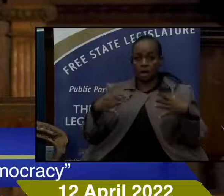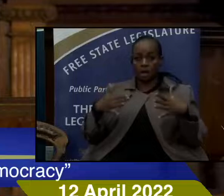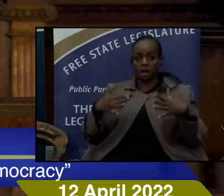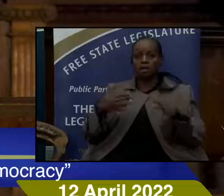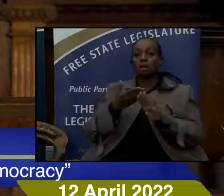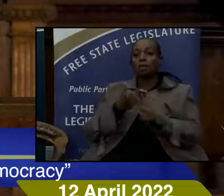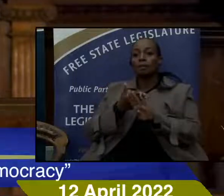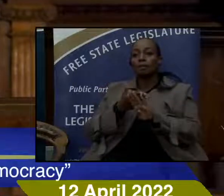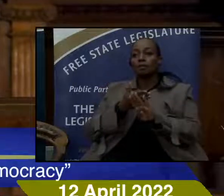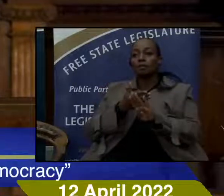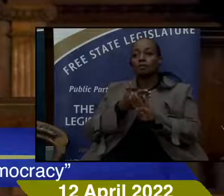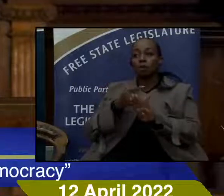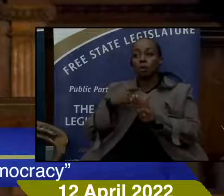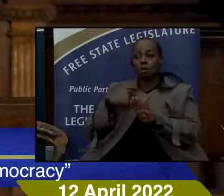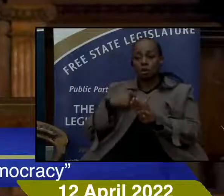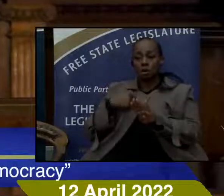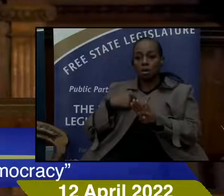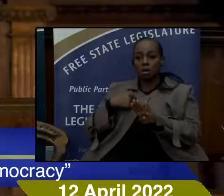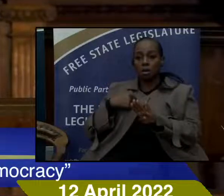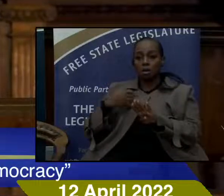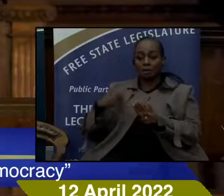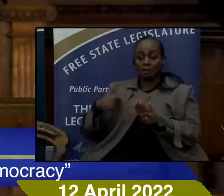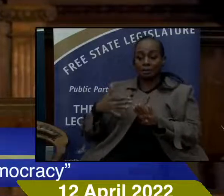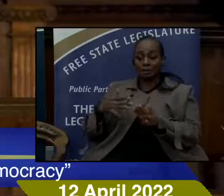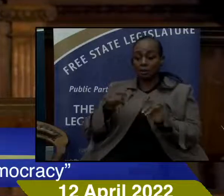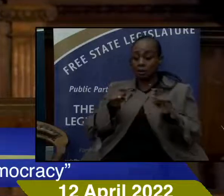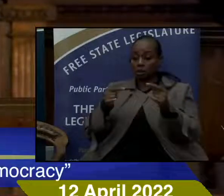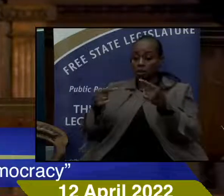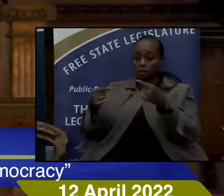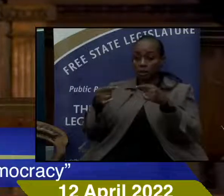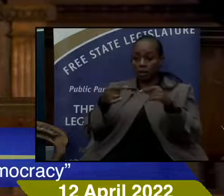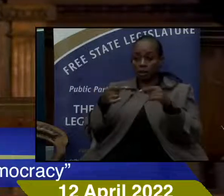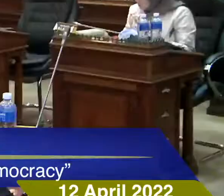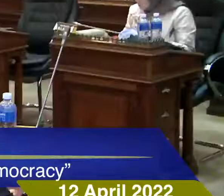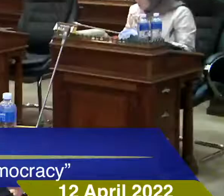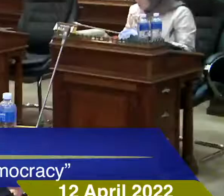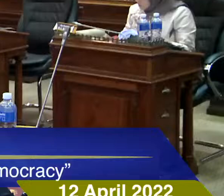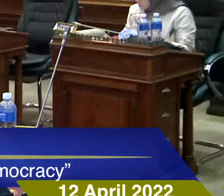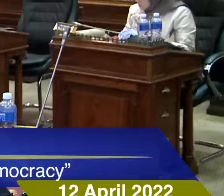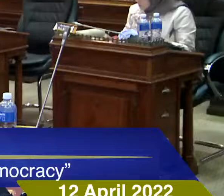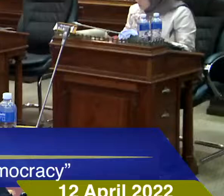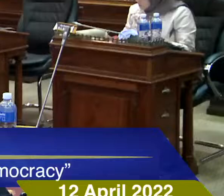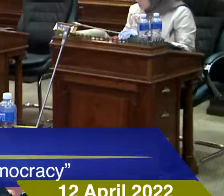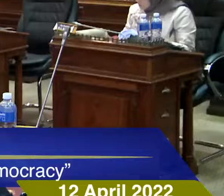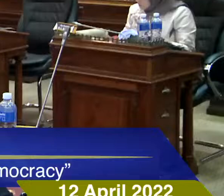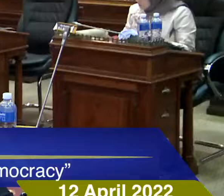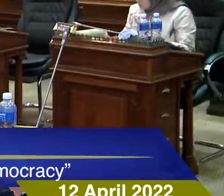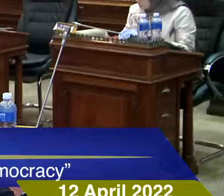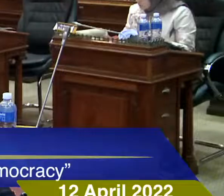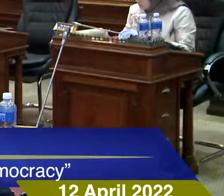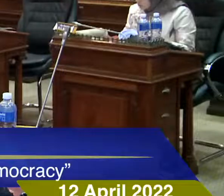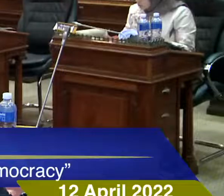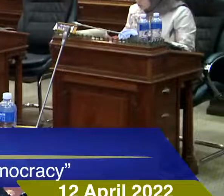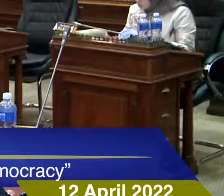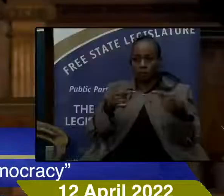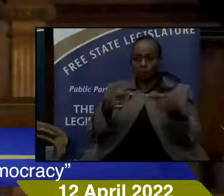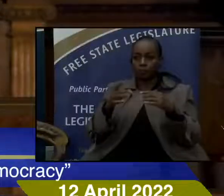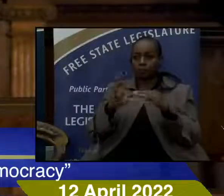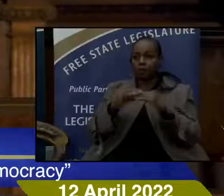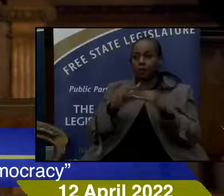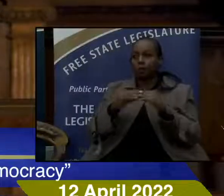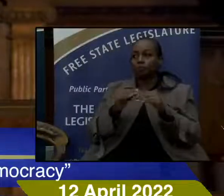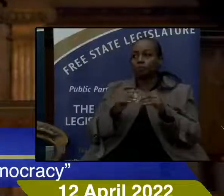also like to remind the House that the debate today is a general debate. Thank you, honorable